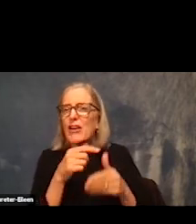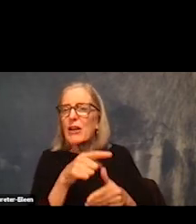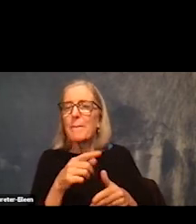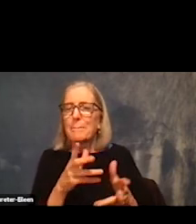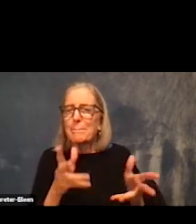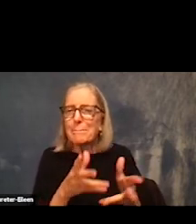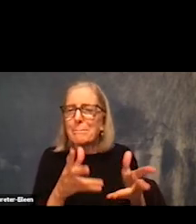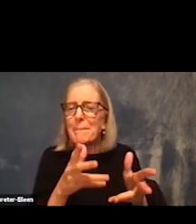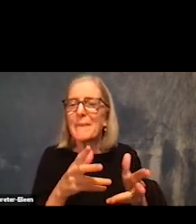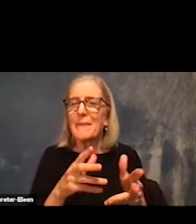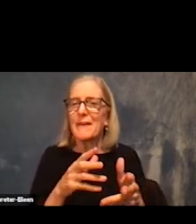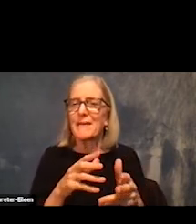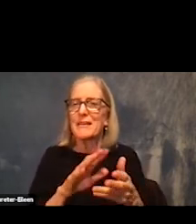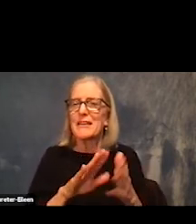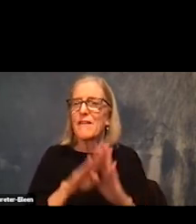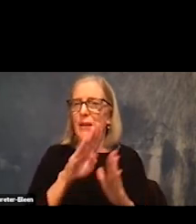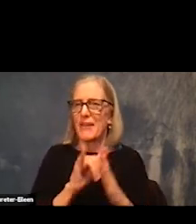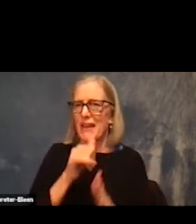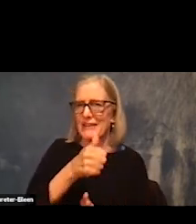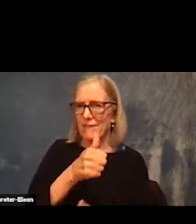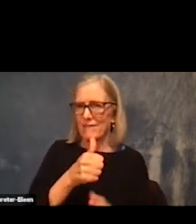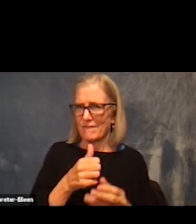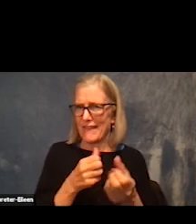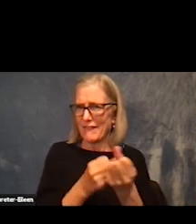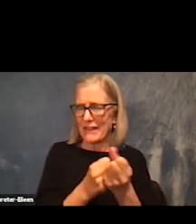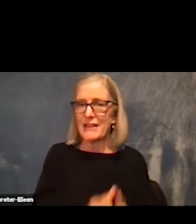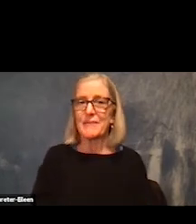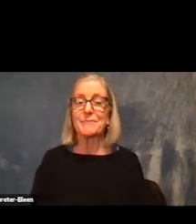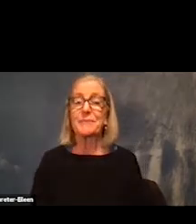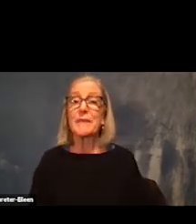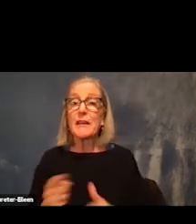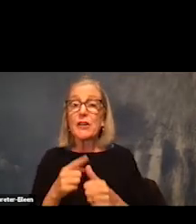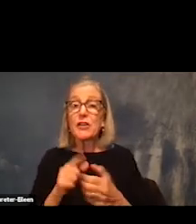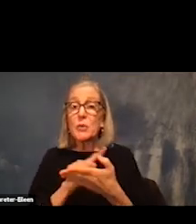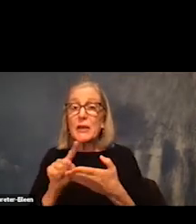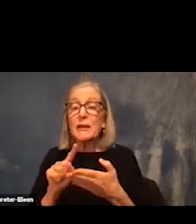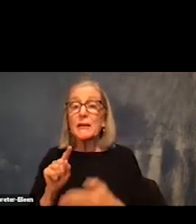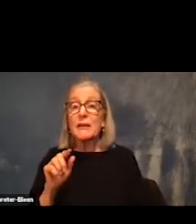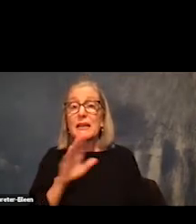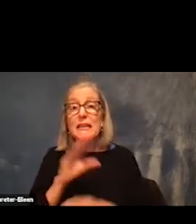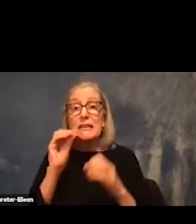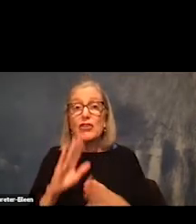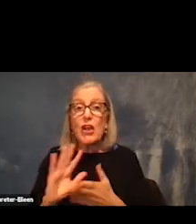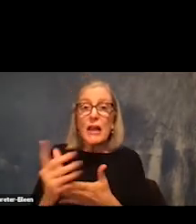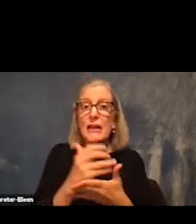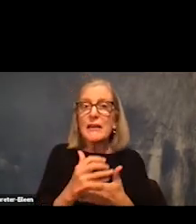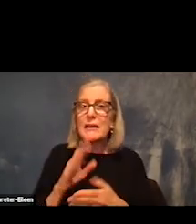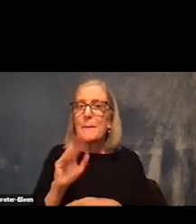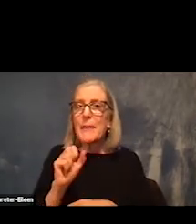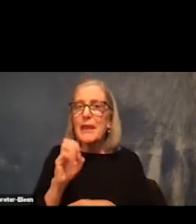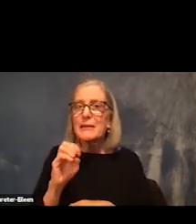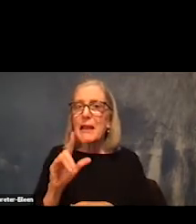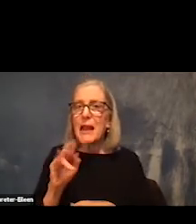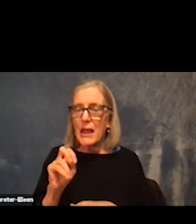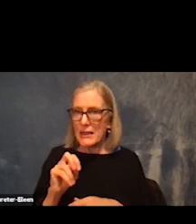The first week, Mrs. Willard, his teacher, collected baseline data. She counted how often he took one of